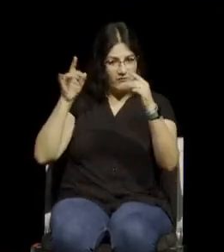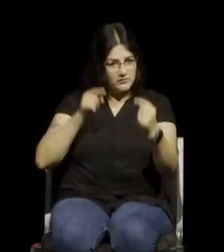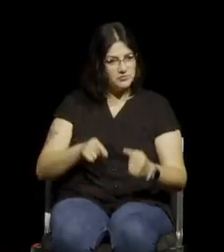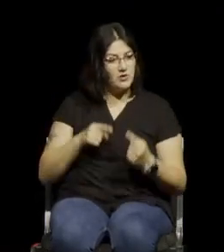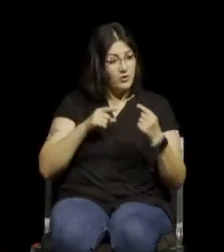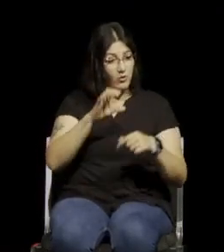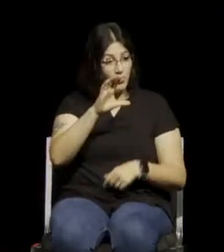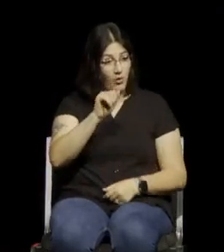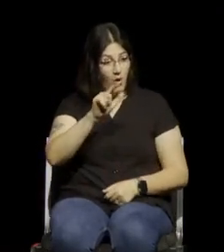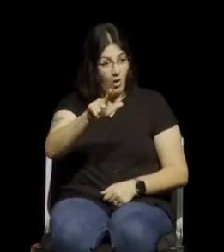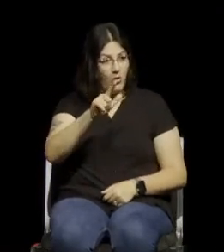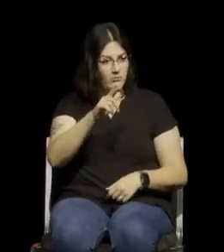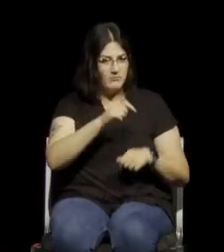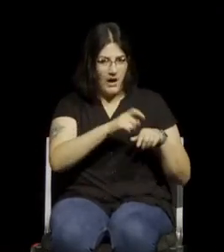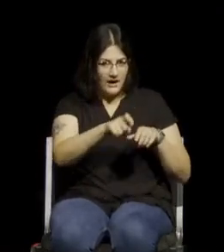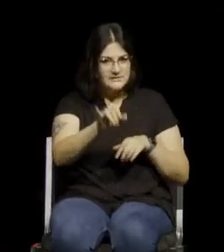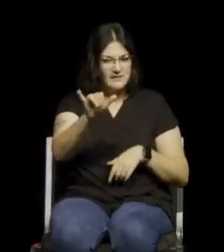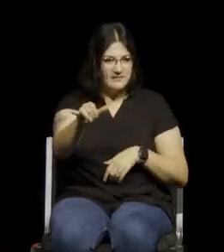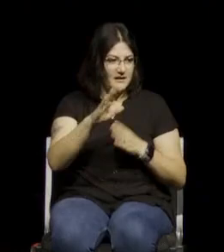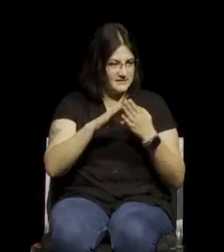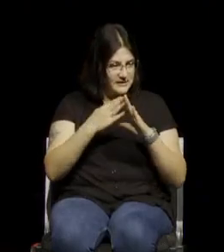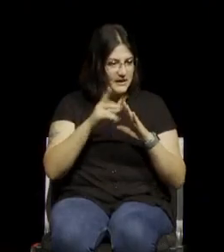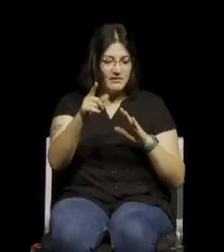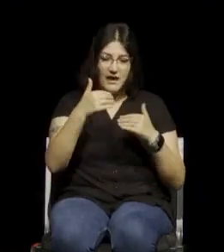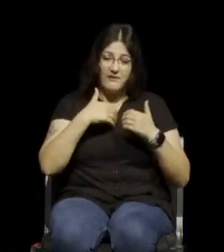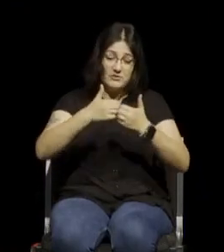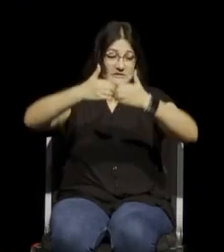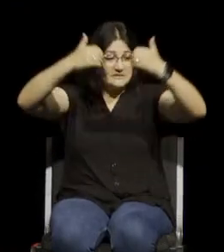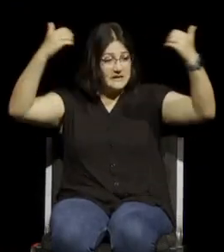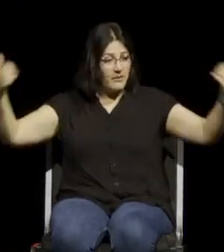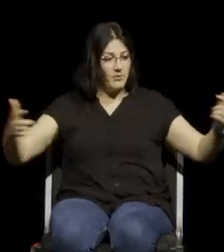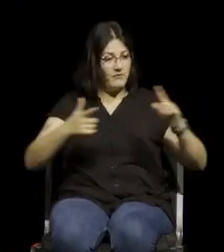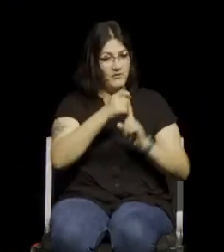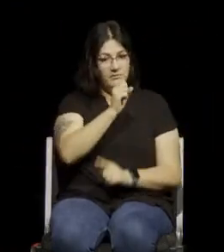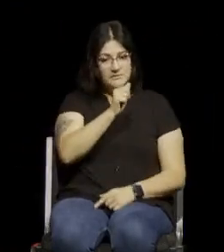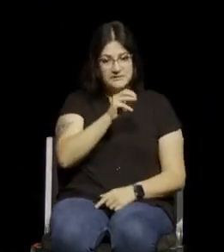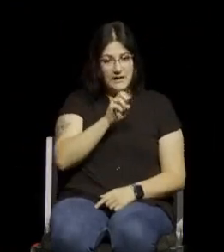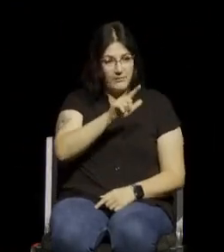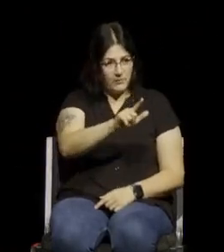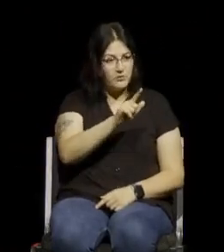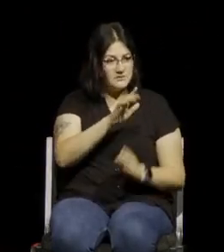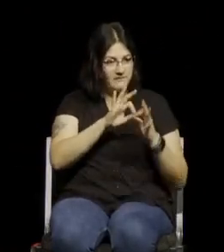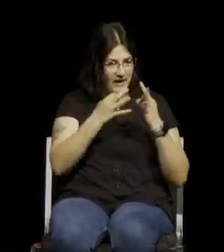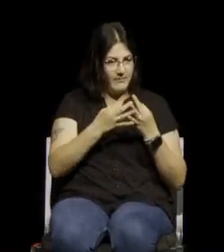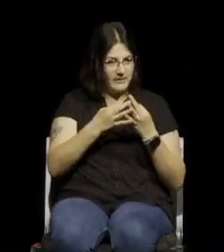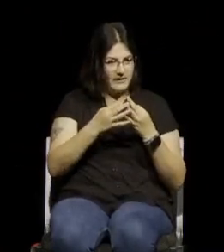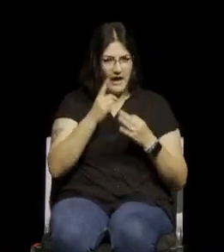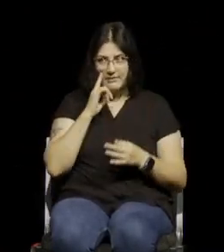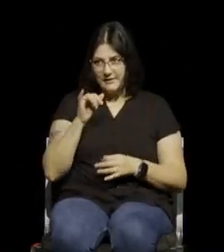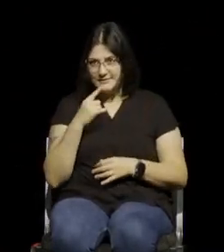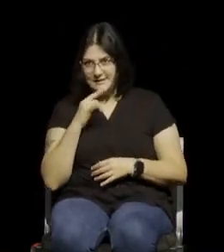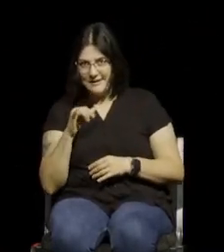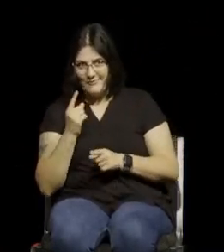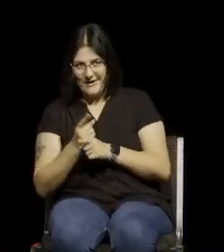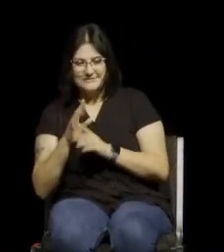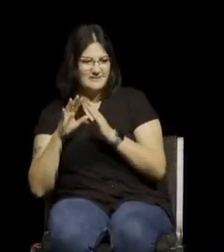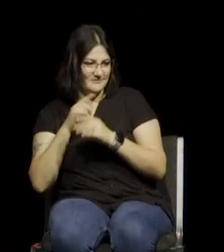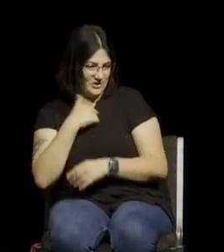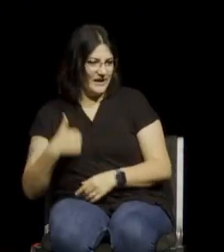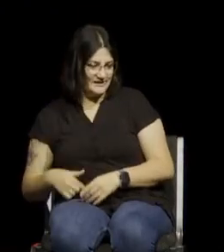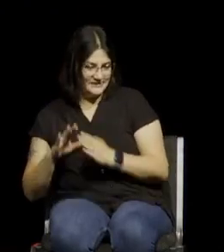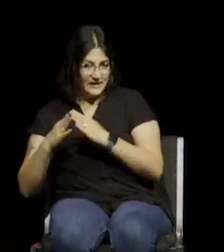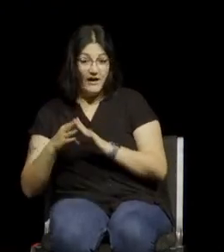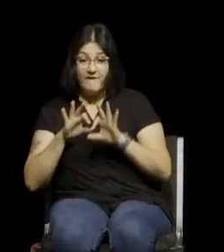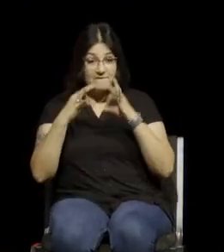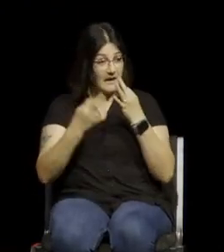coal mines of Shaanxi lay a world apart from Samuel's family in Guangzhou." I think I said that right. "Family visits